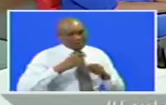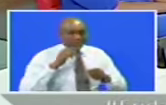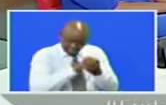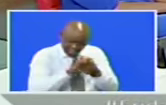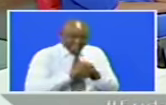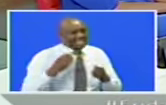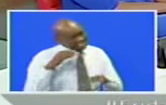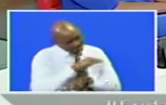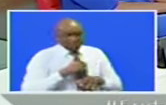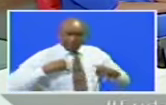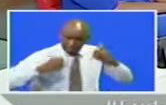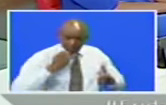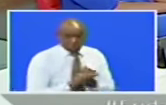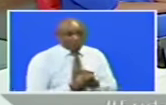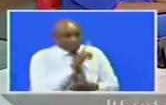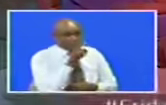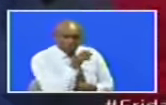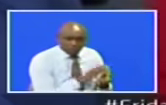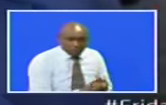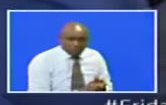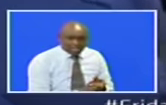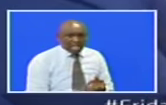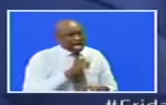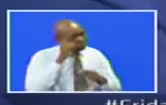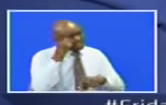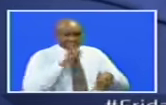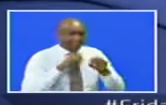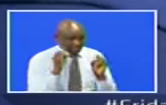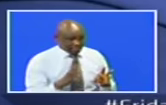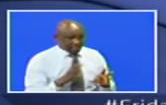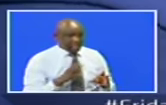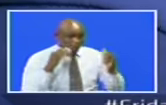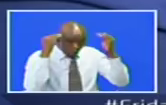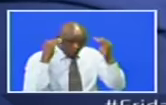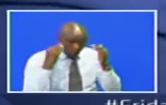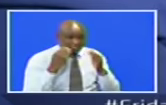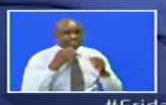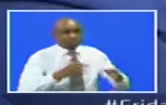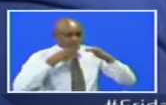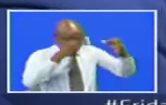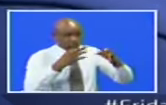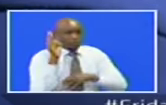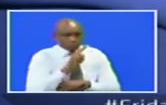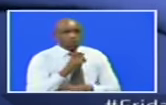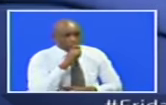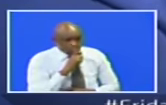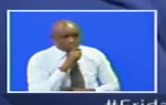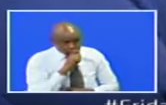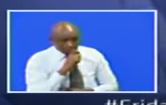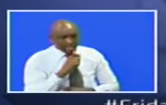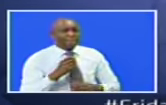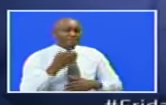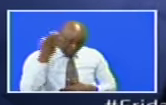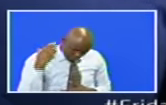evening. Sir, perhaps my question to you would be, it's not the first time we're seeing the courts suspend the use of Alco-Blow. It has been